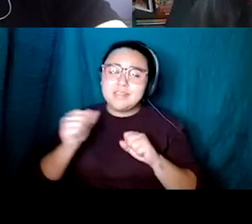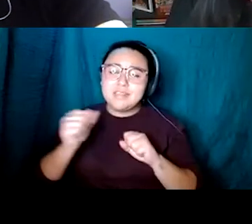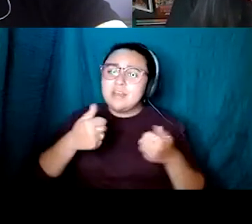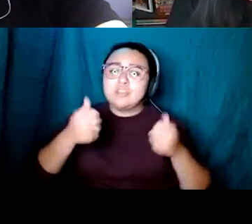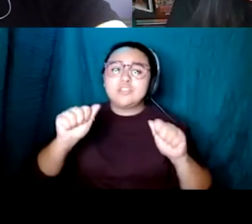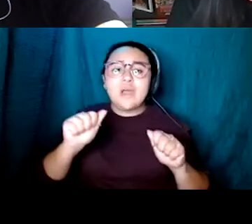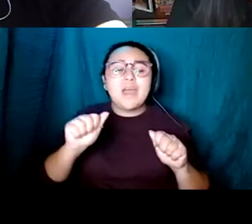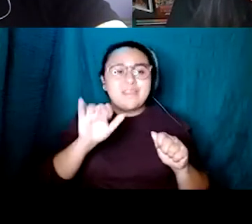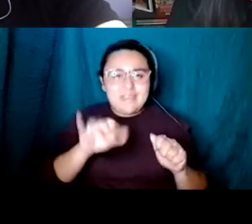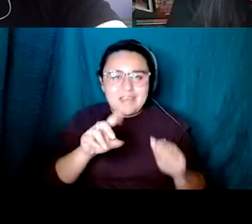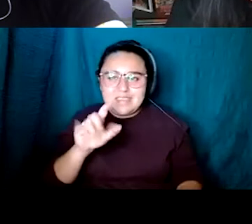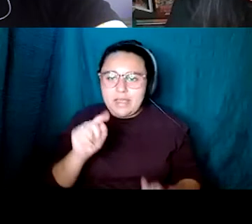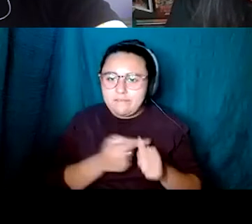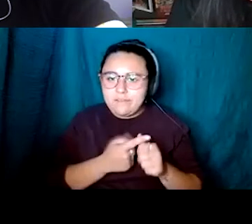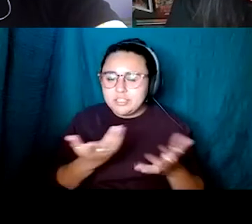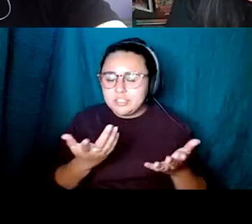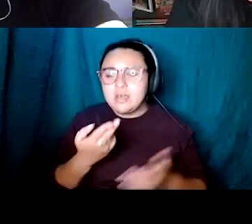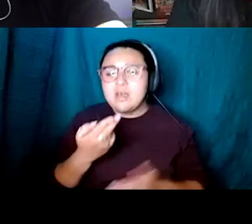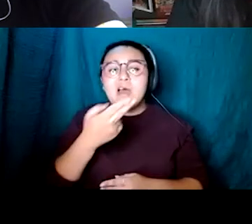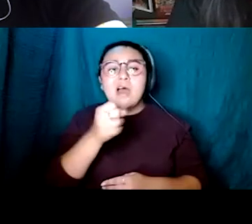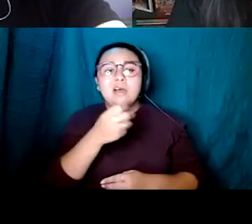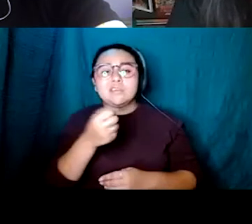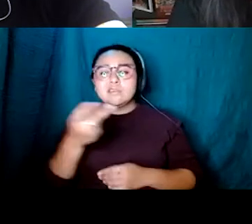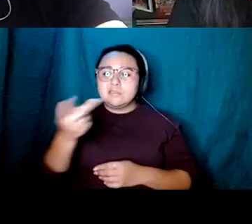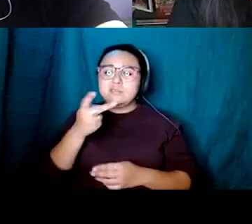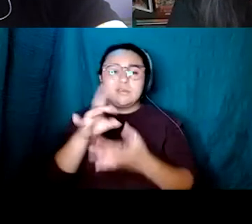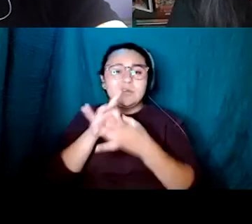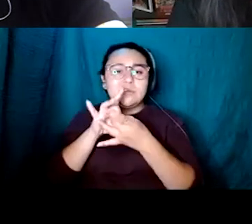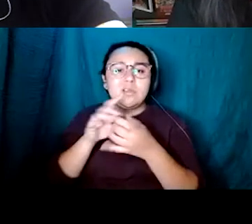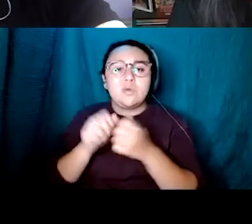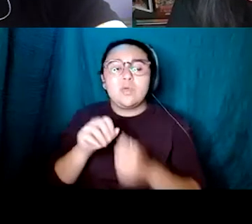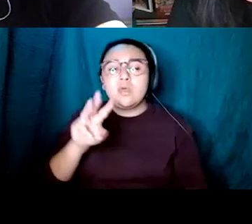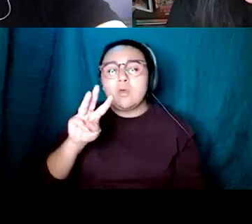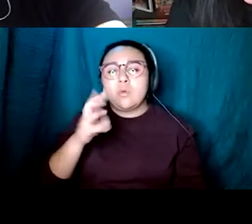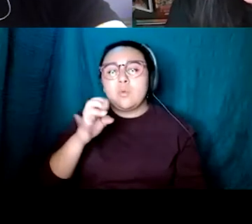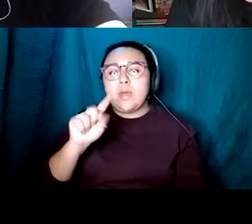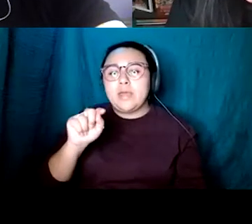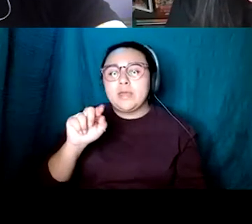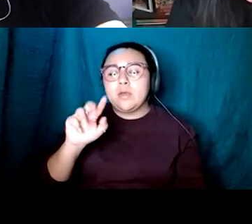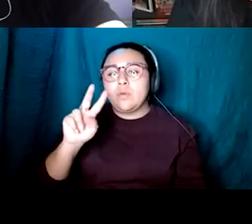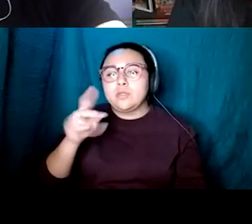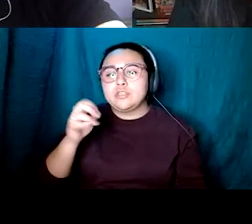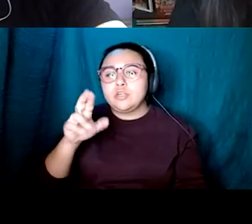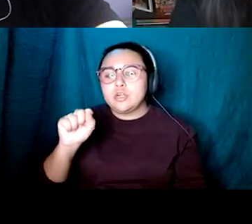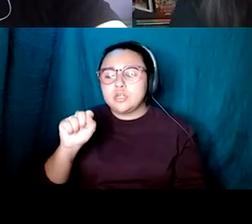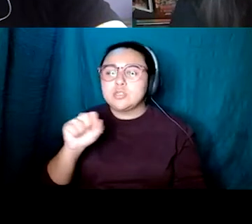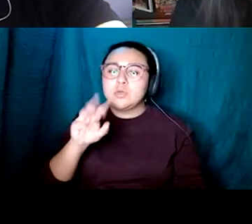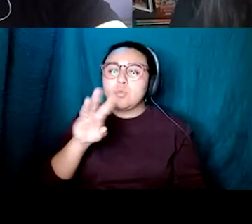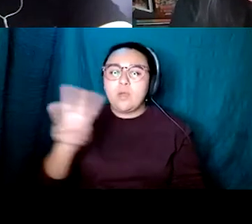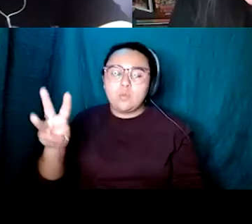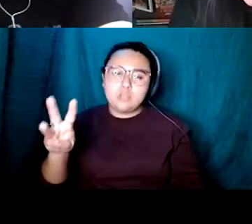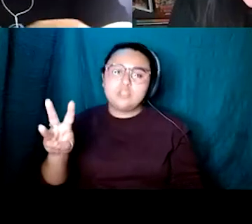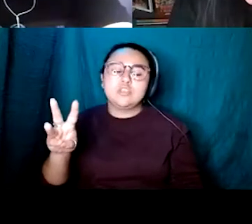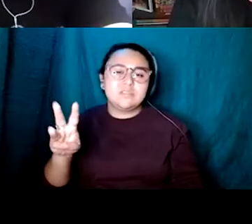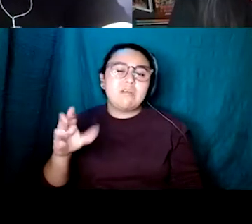first. By high school, both of our relationships with Weight Watchers had been on and off, and by the time I had started college, we had moved on to Jenny